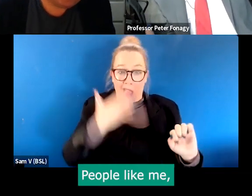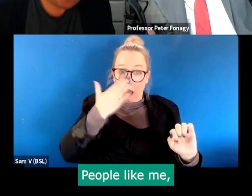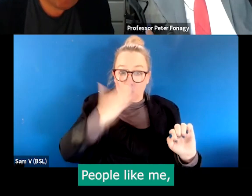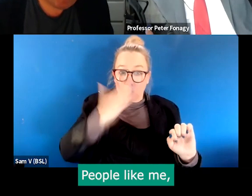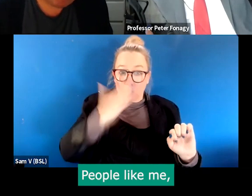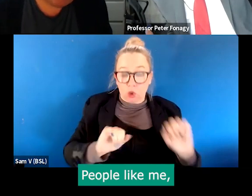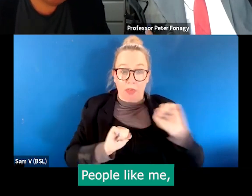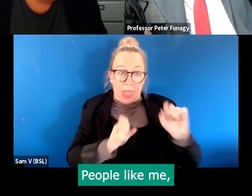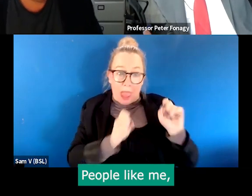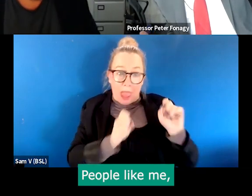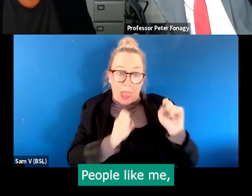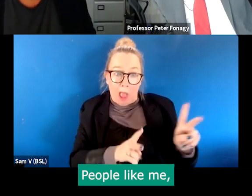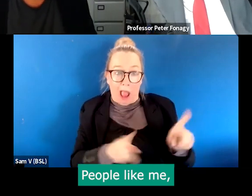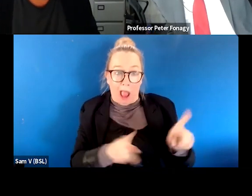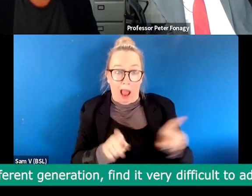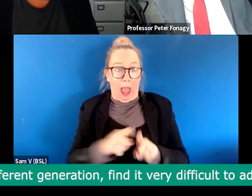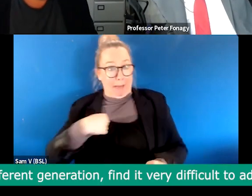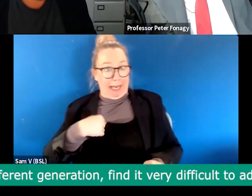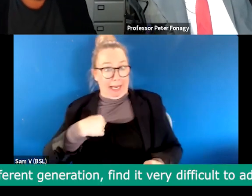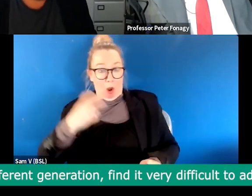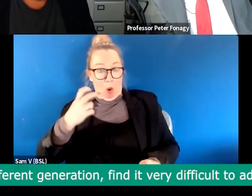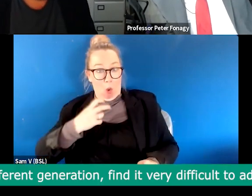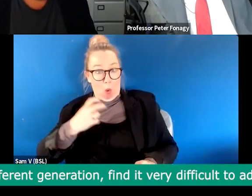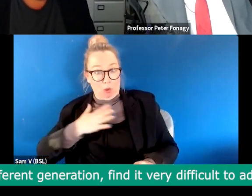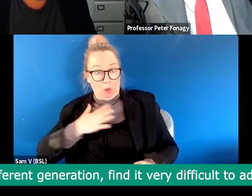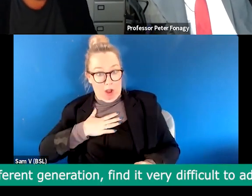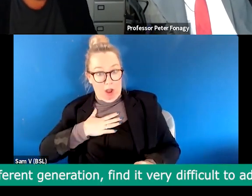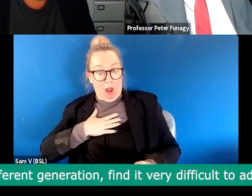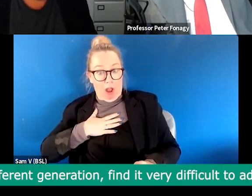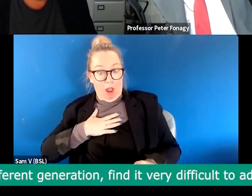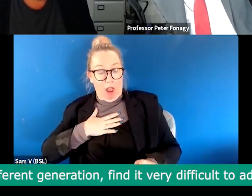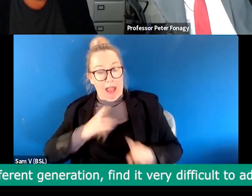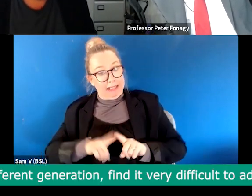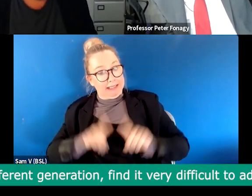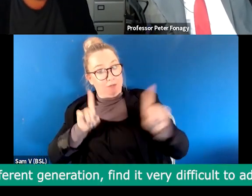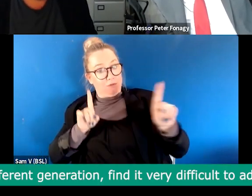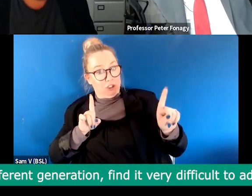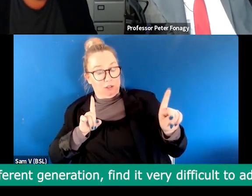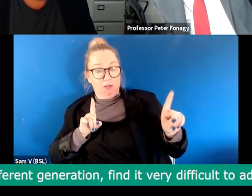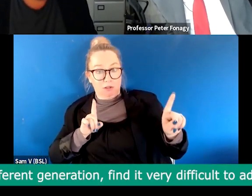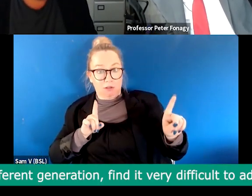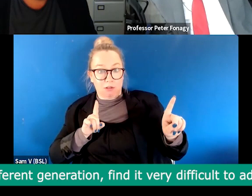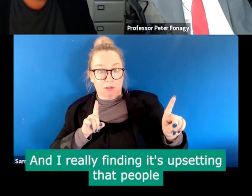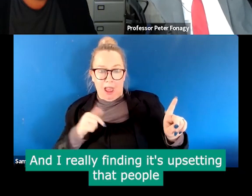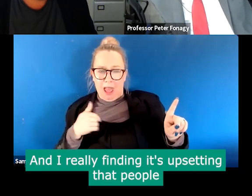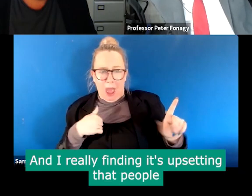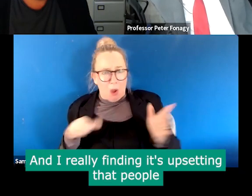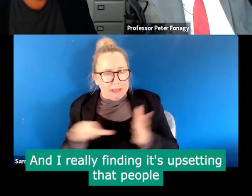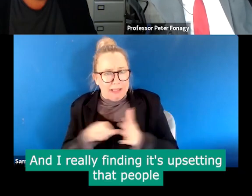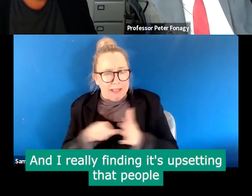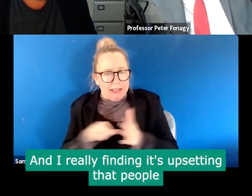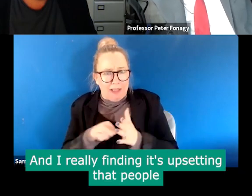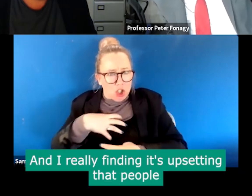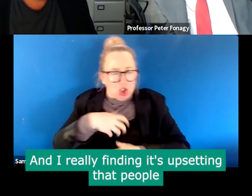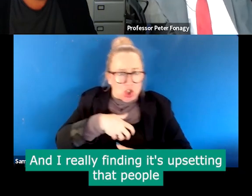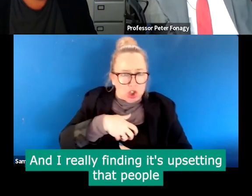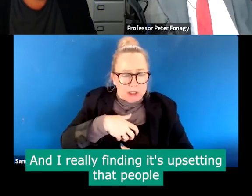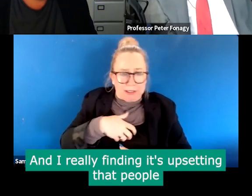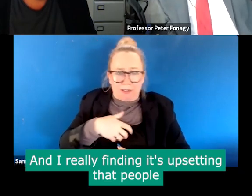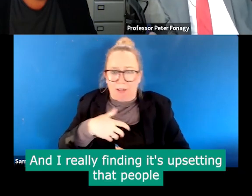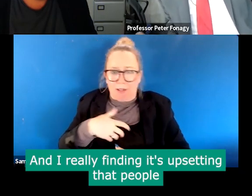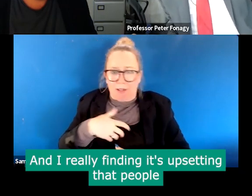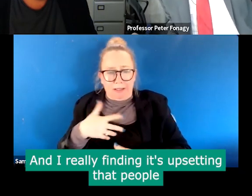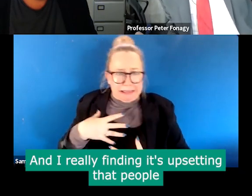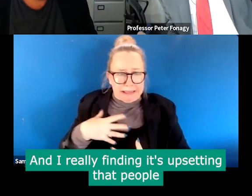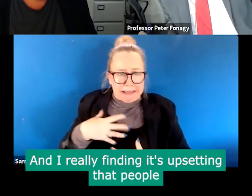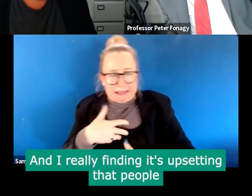People like me, a different generation, find it very difficult to adjust, and I kind of really finding